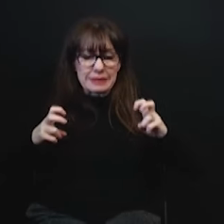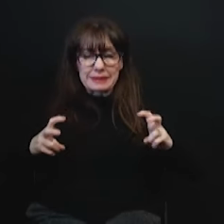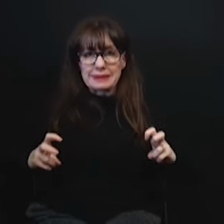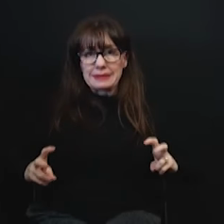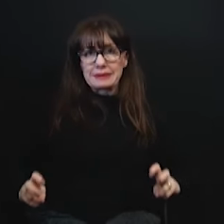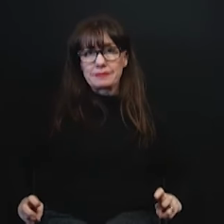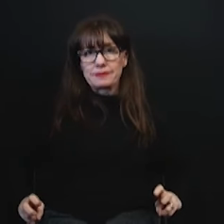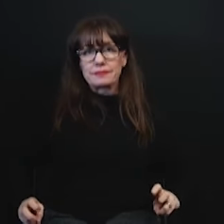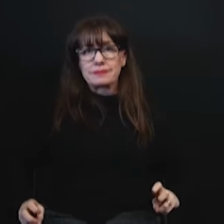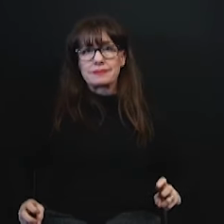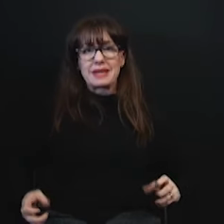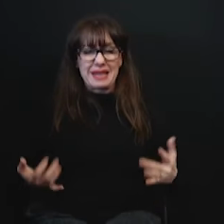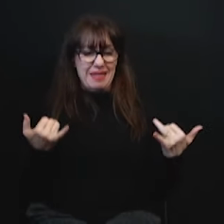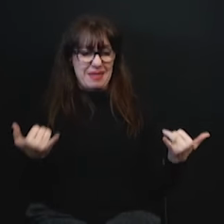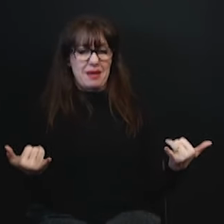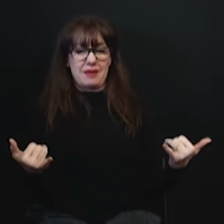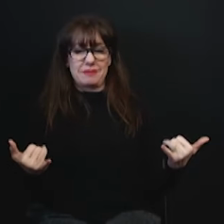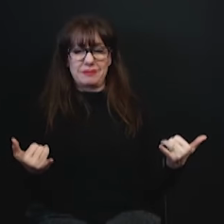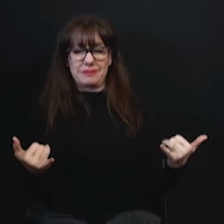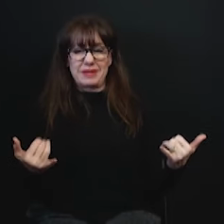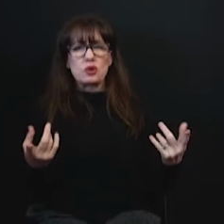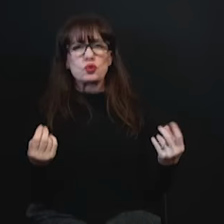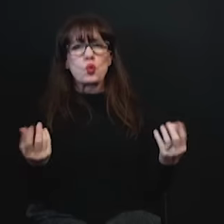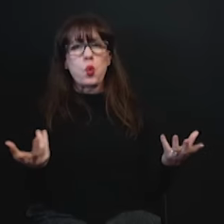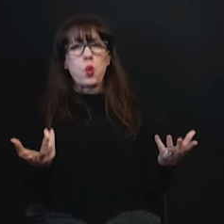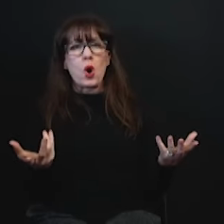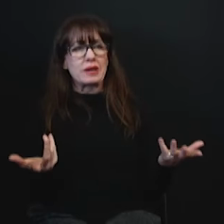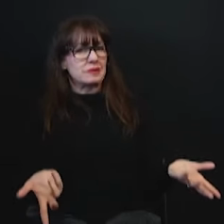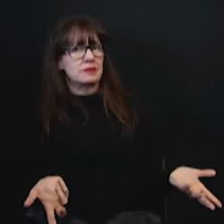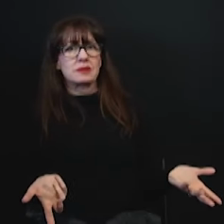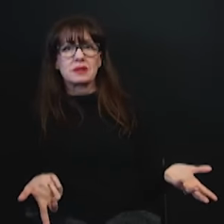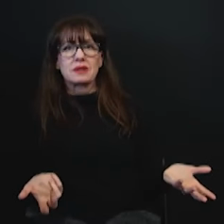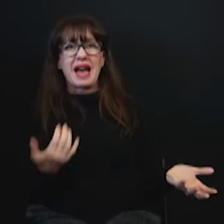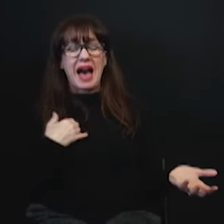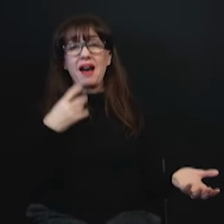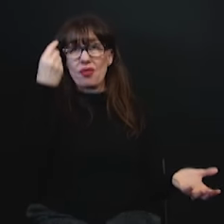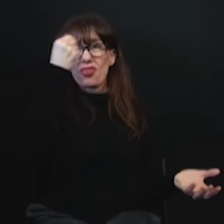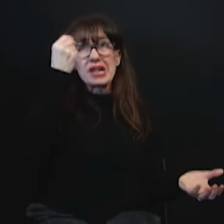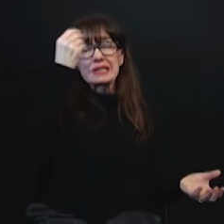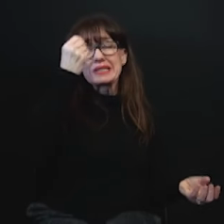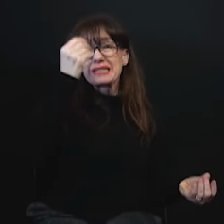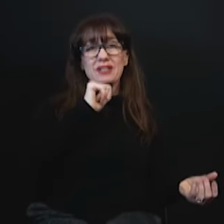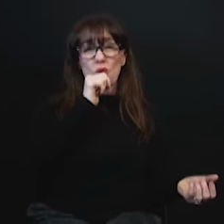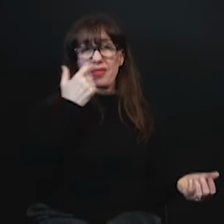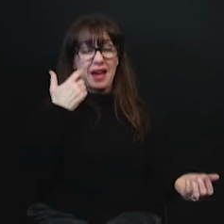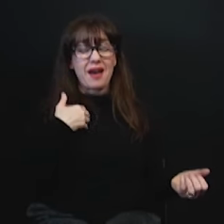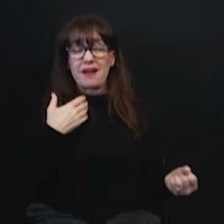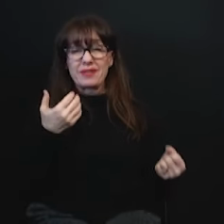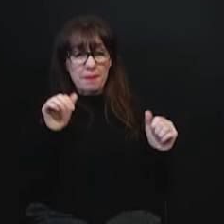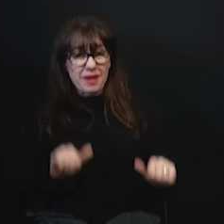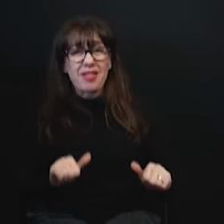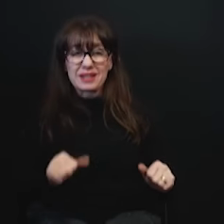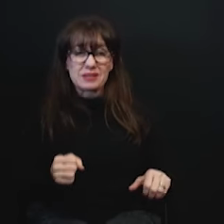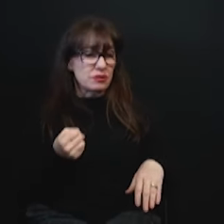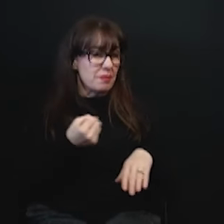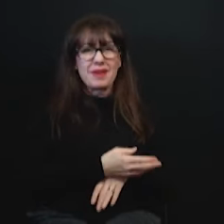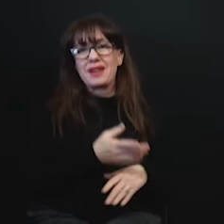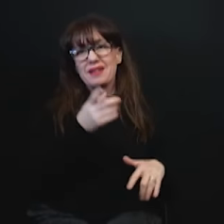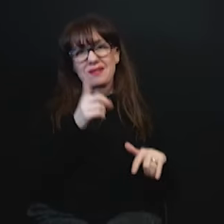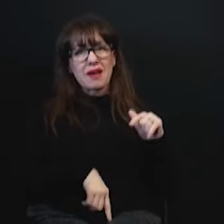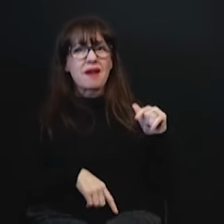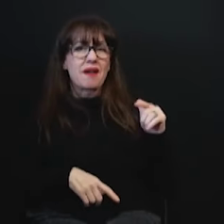Then the next question is, what do I do about it? Because you might be saying, Ben, I have thought about this, and I don't think I have the power to defeat this. I don't think I have the